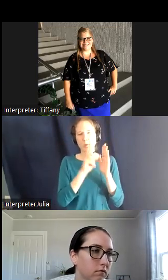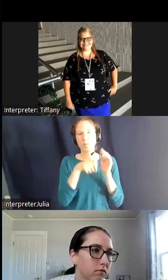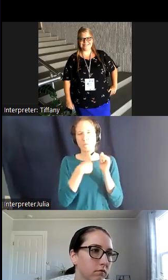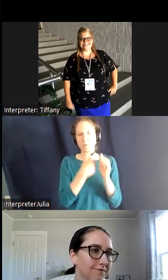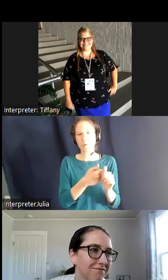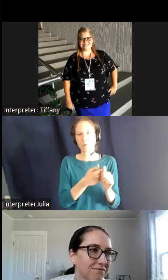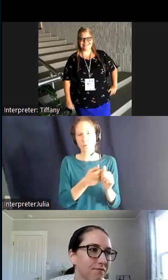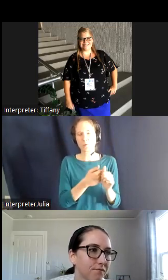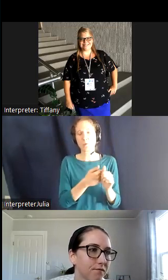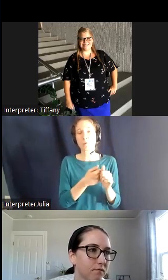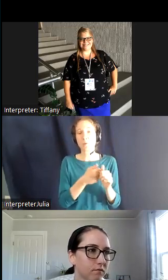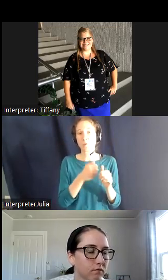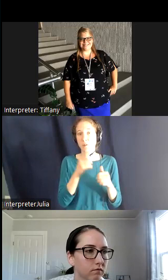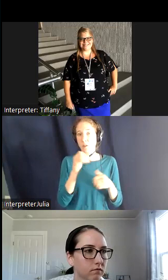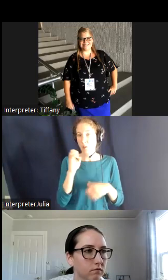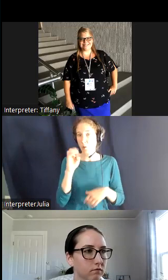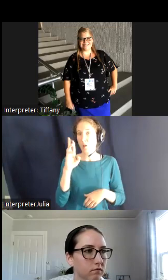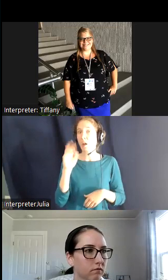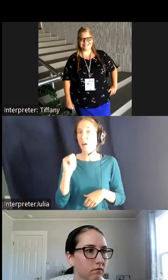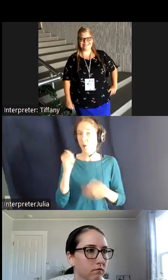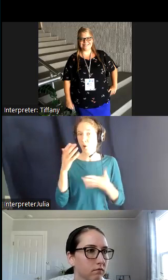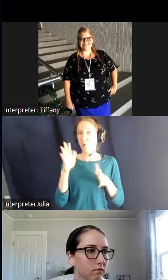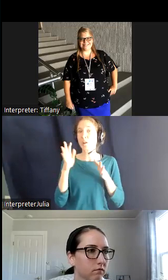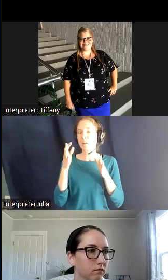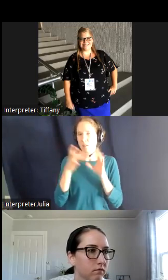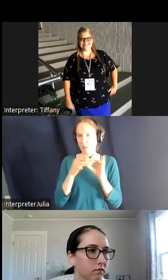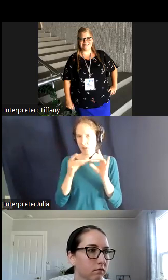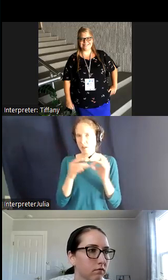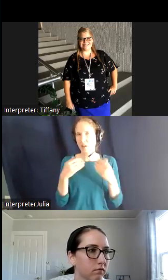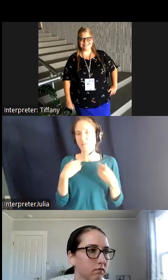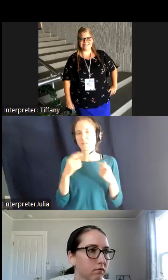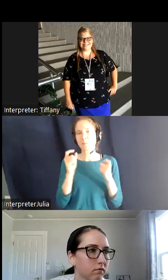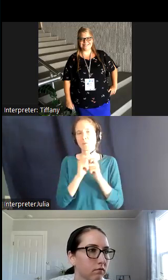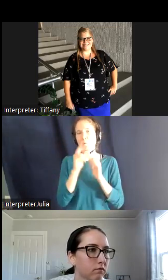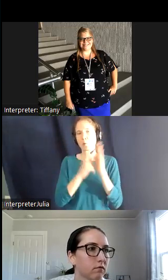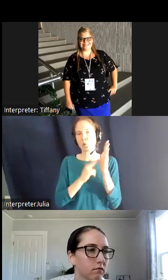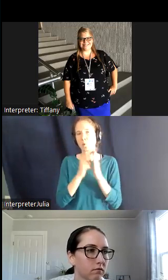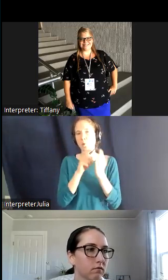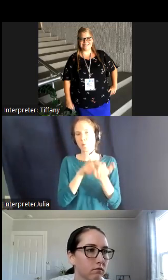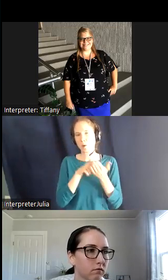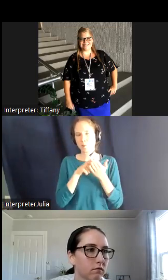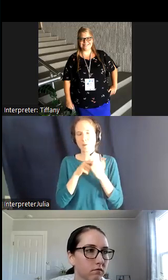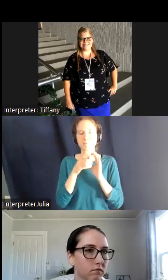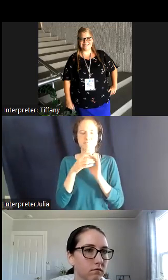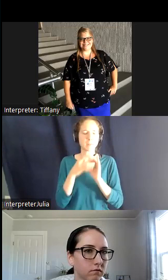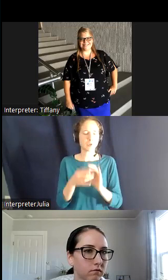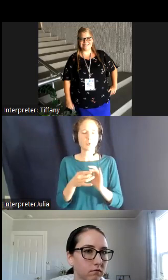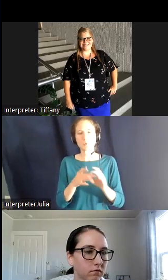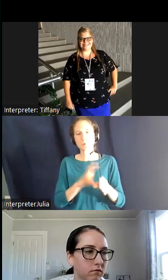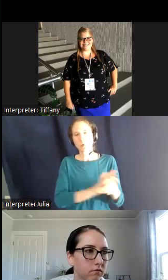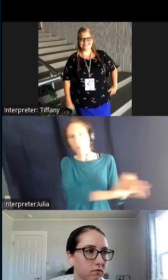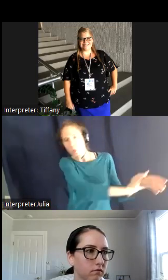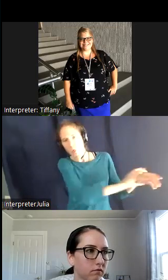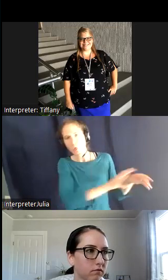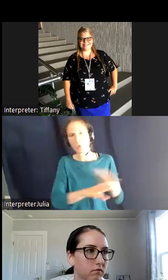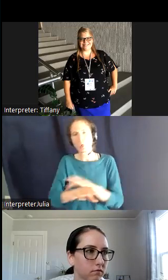part that Erica was talking about, cover the requirements about restraint and seclusion. So